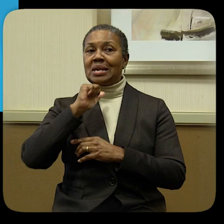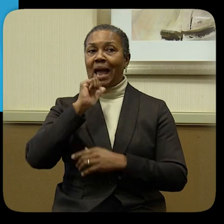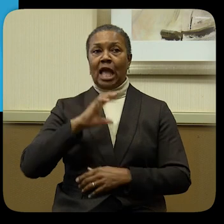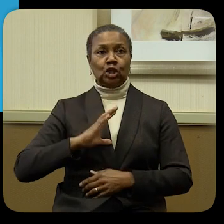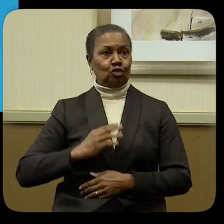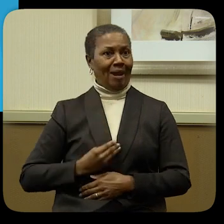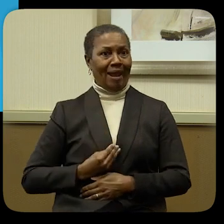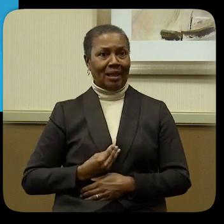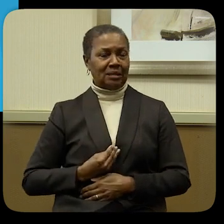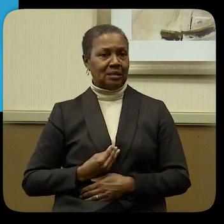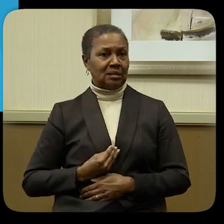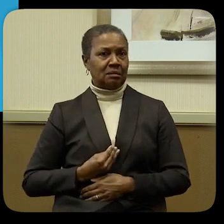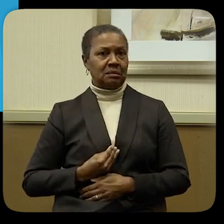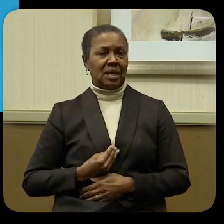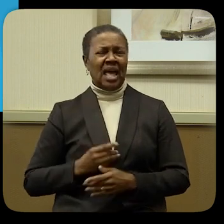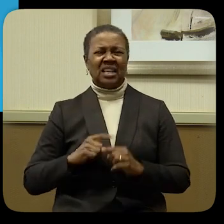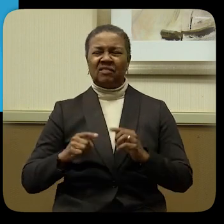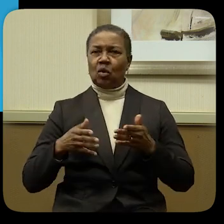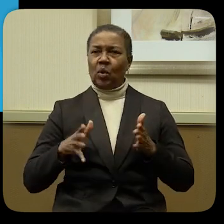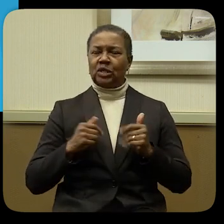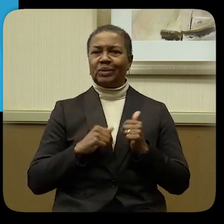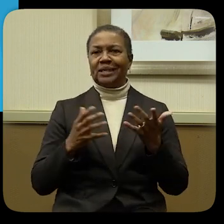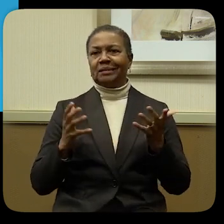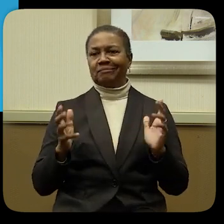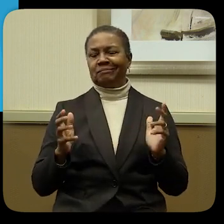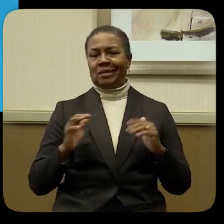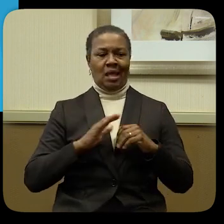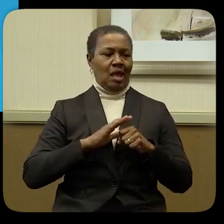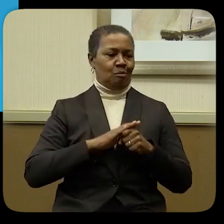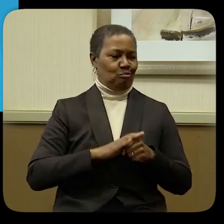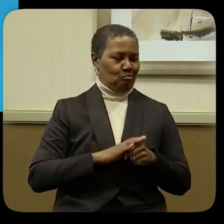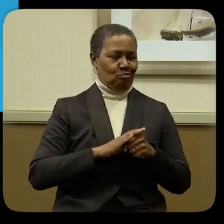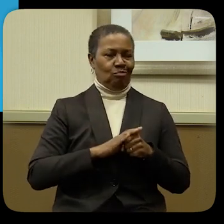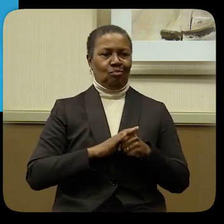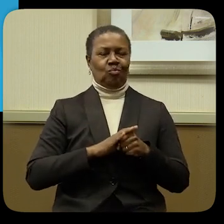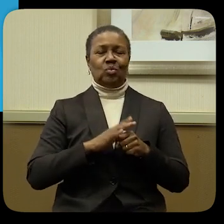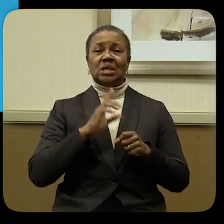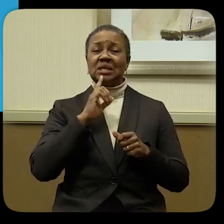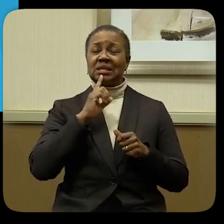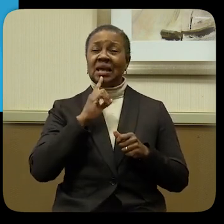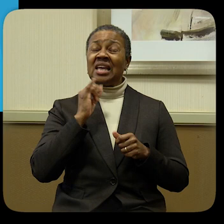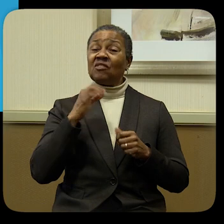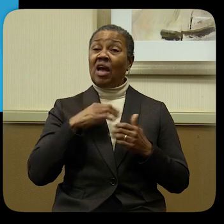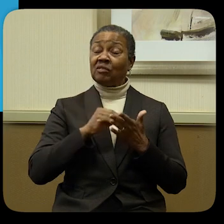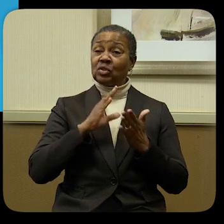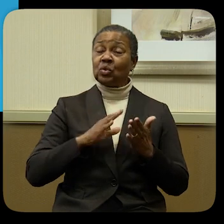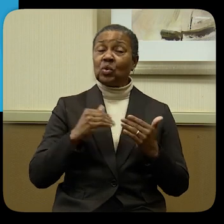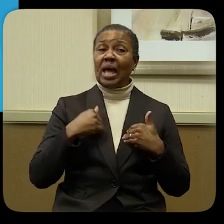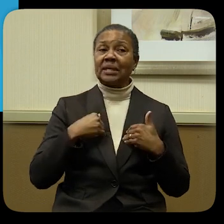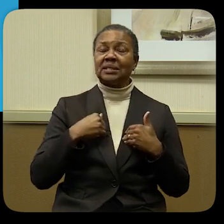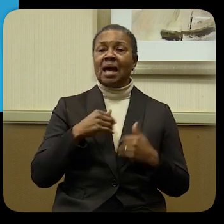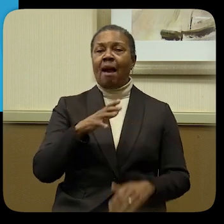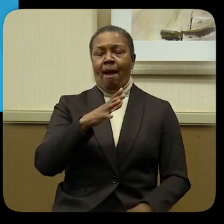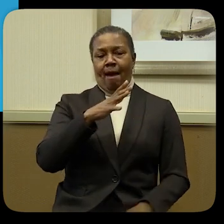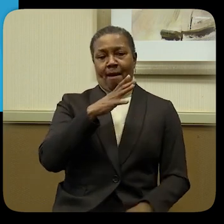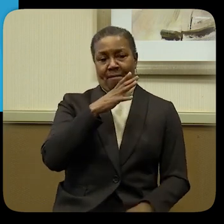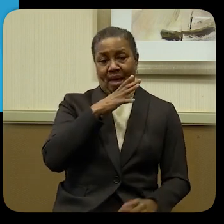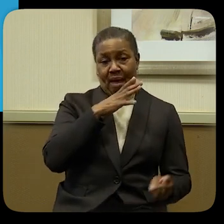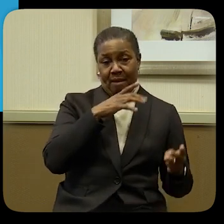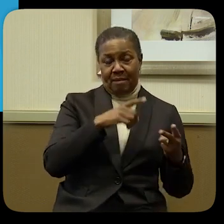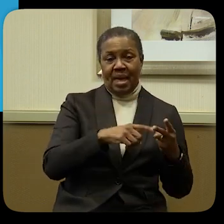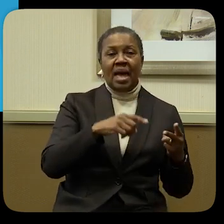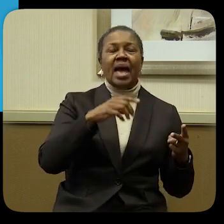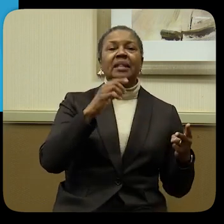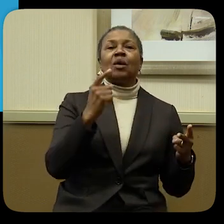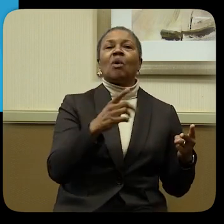trans, and all the systematic ways that we erase them. So we were talking earlier about what if you have a student who has a mom and then a